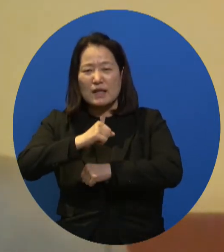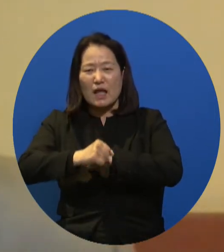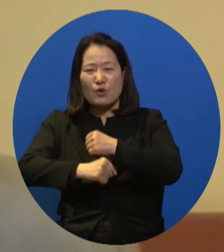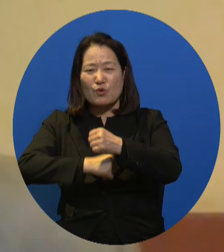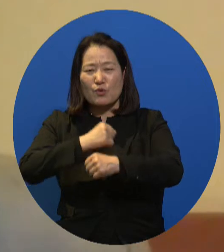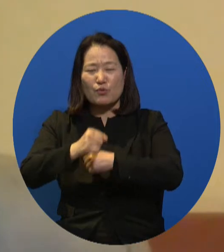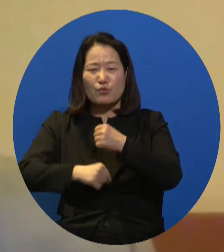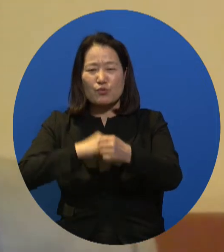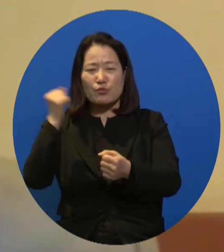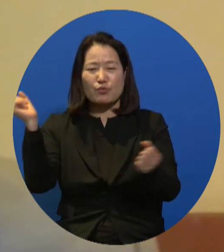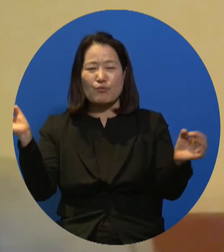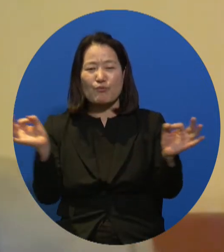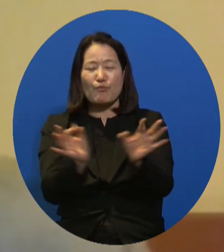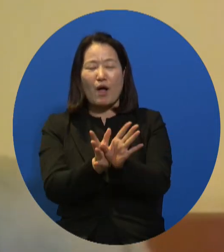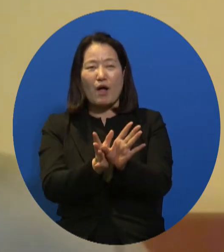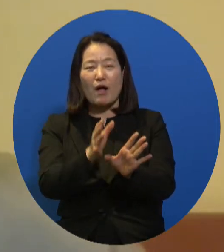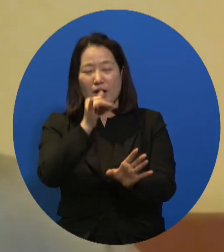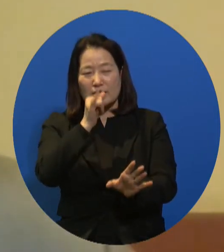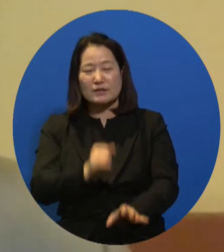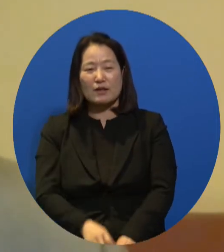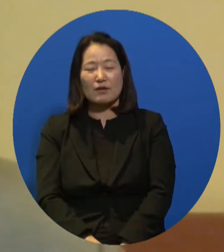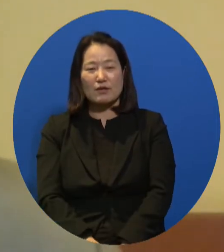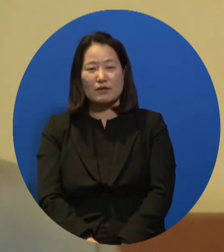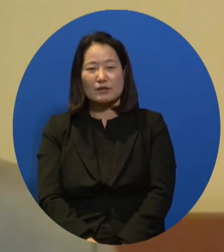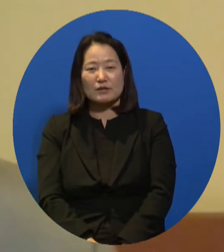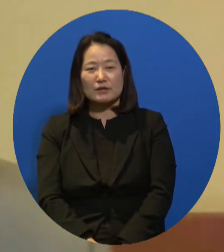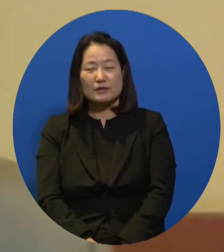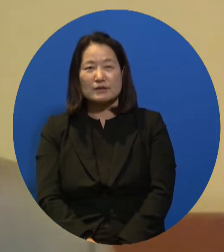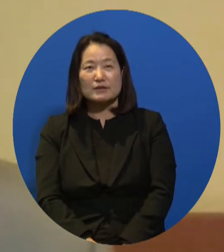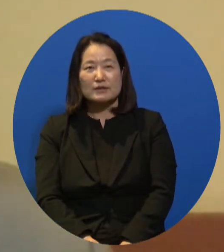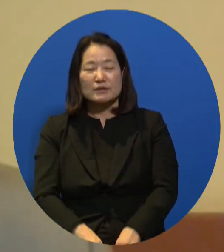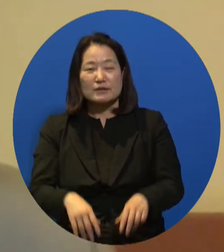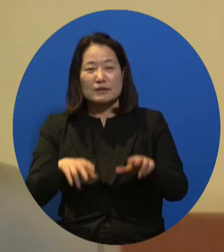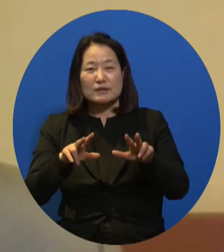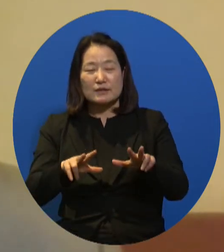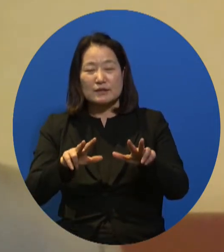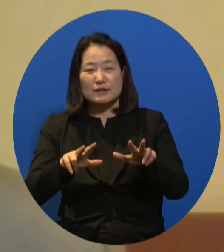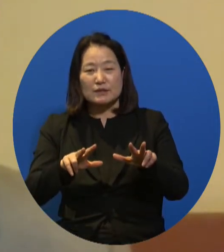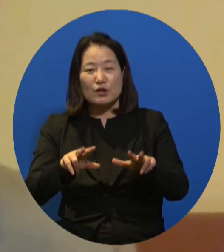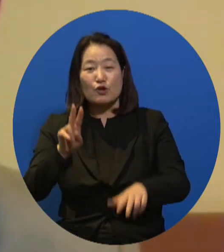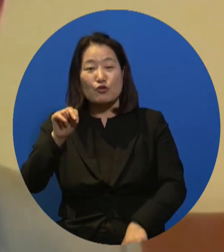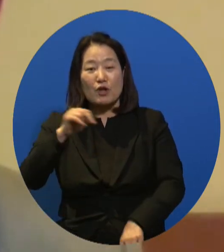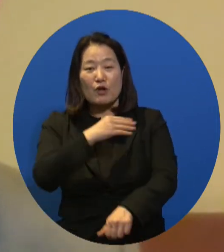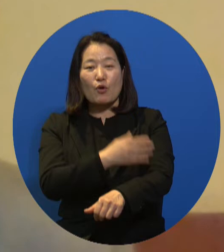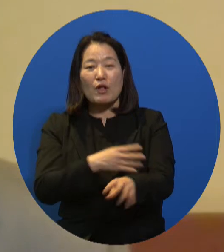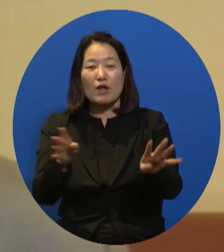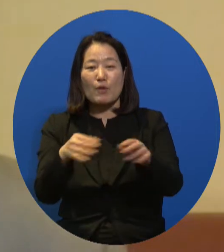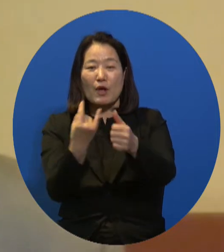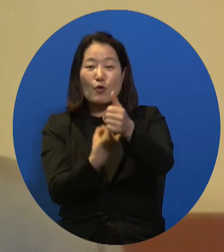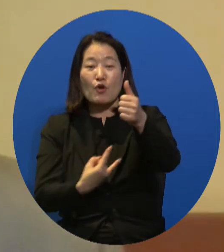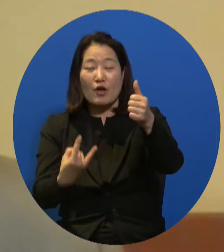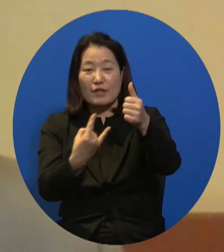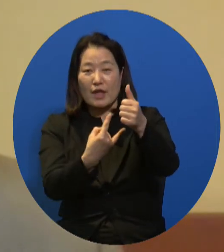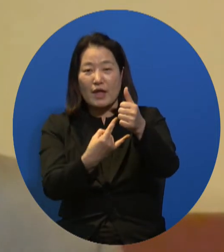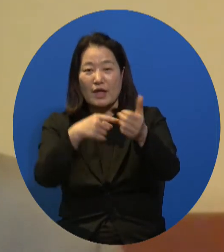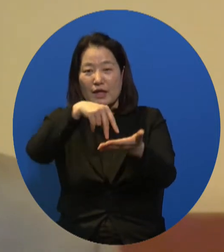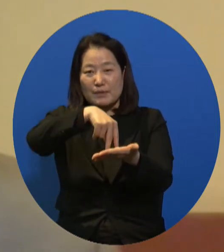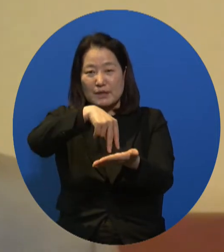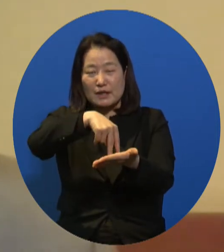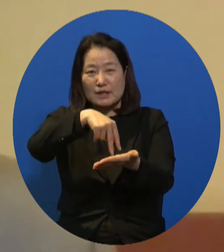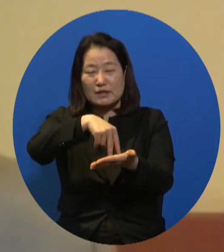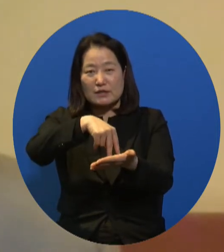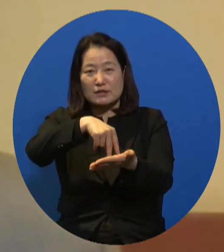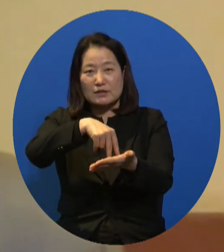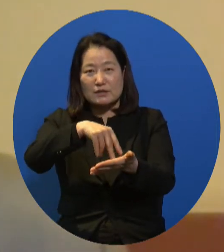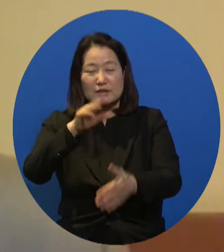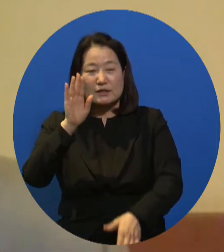CRPD Committee is forcing governments and even the most powerful trading bloc in the world to reconsider and begin